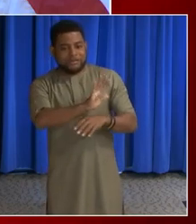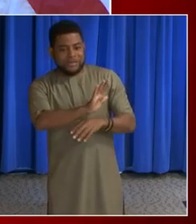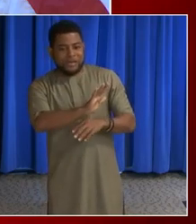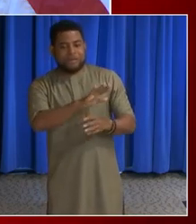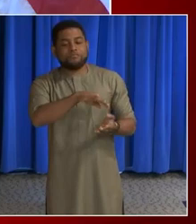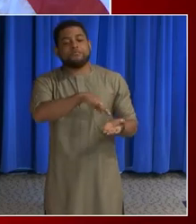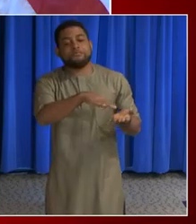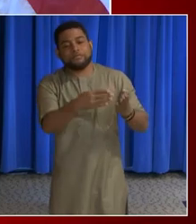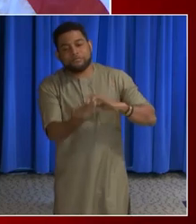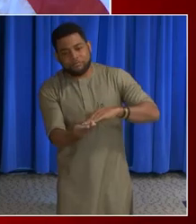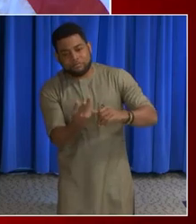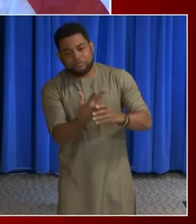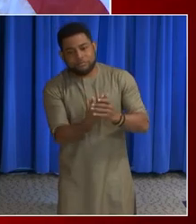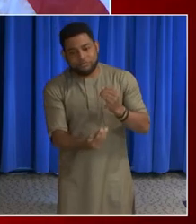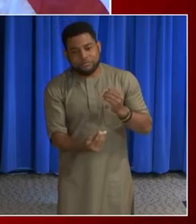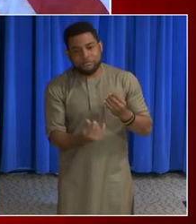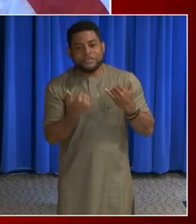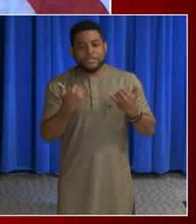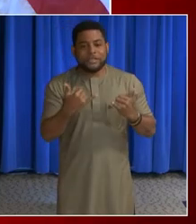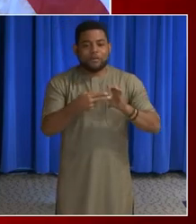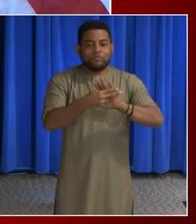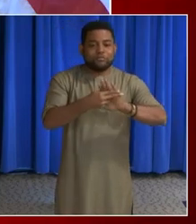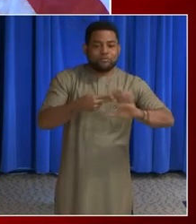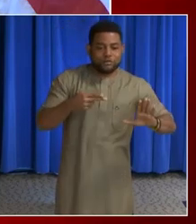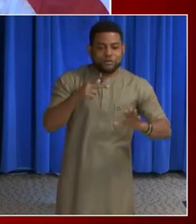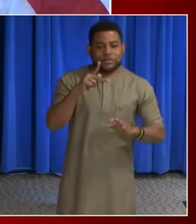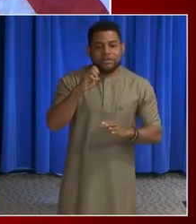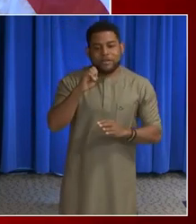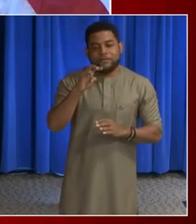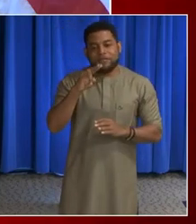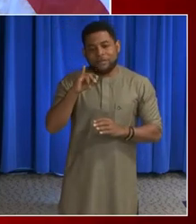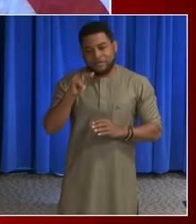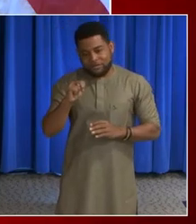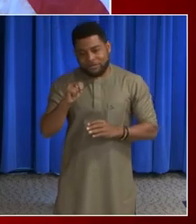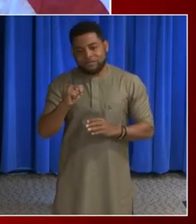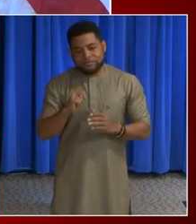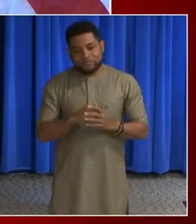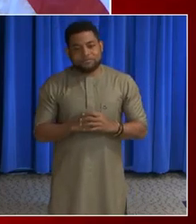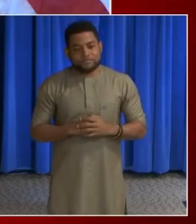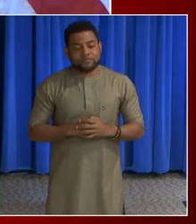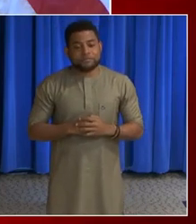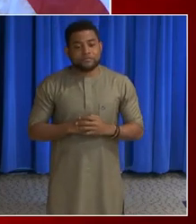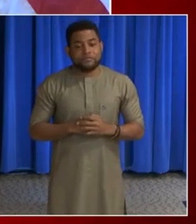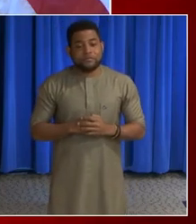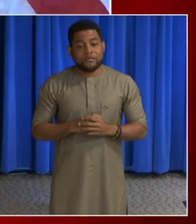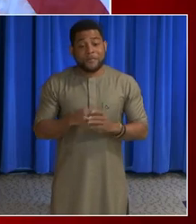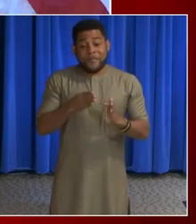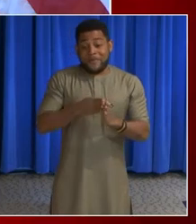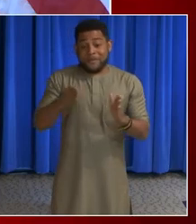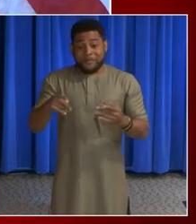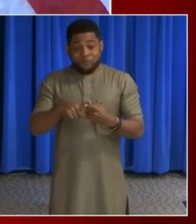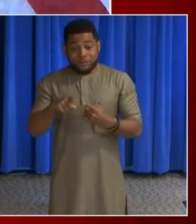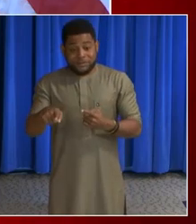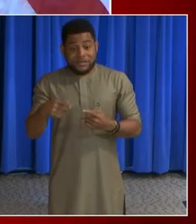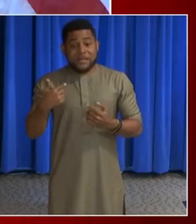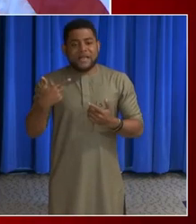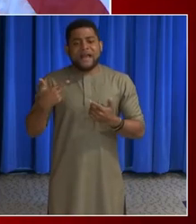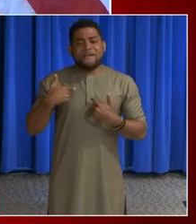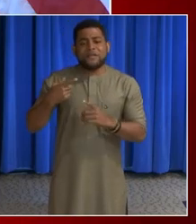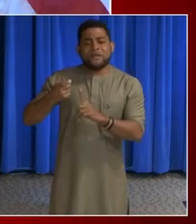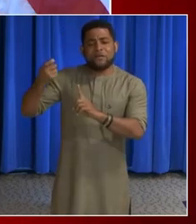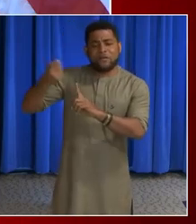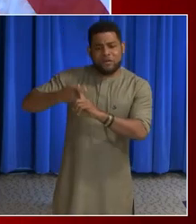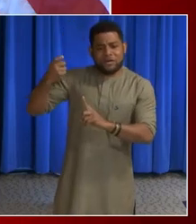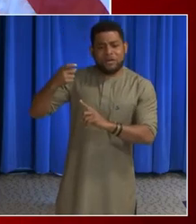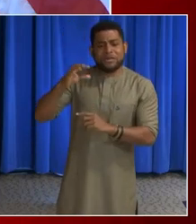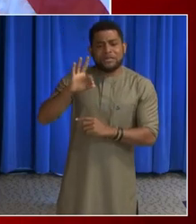as Kevin Hargrave Shirt. Recovered next to Mr. Hargrave Shirt was a loaded semi-automatic 9mm